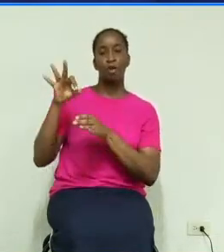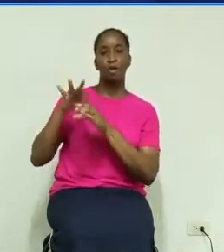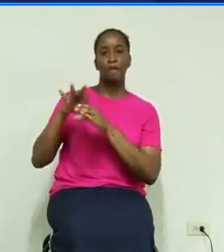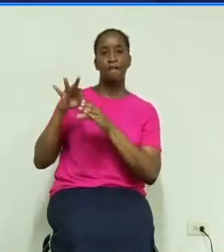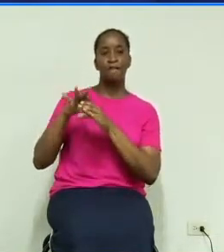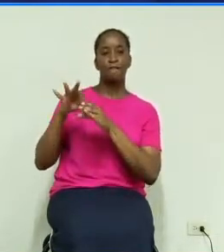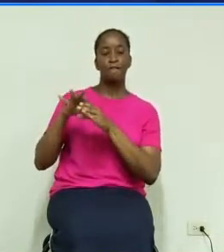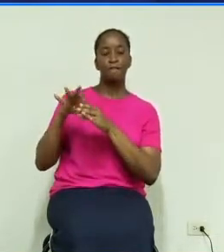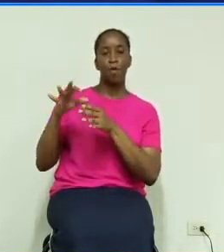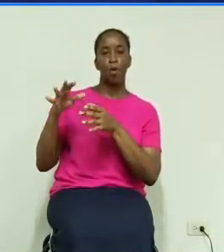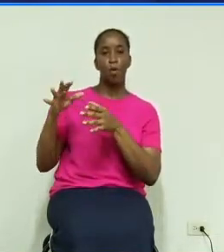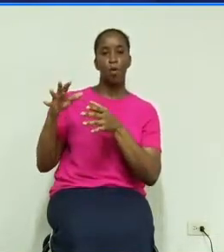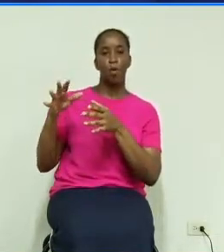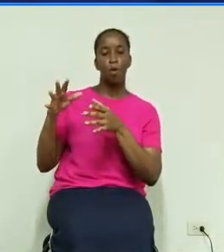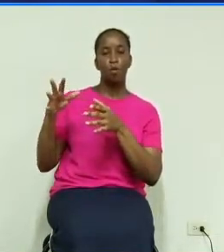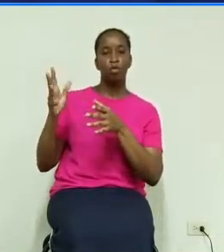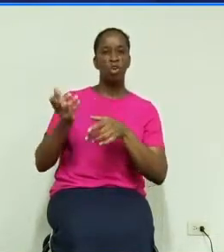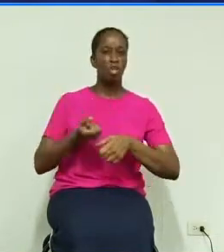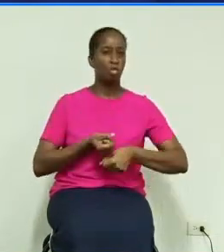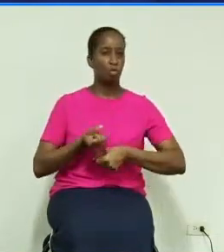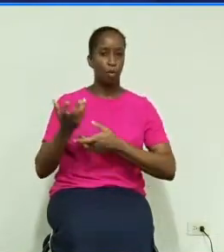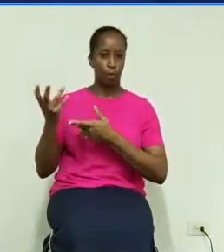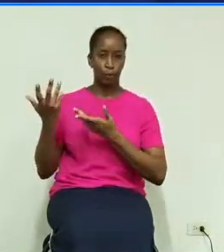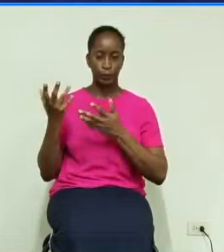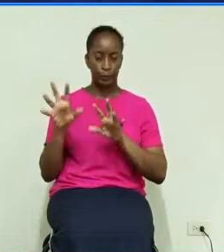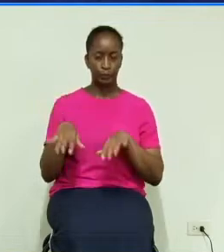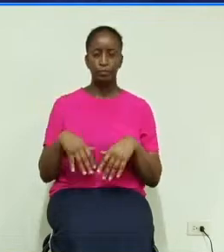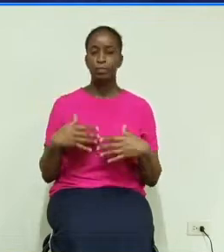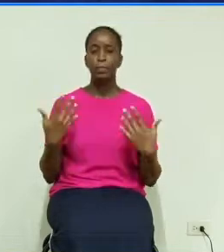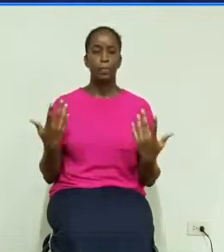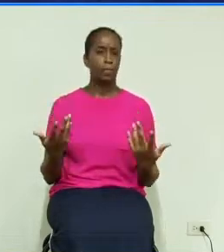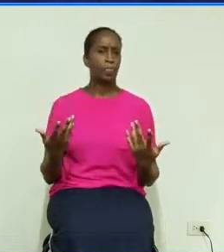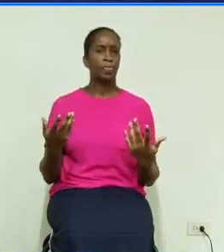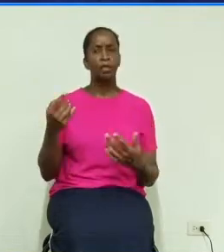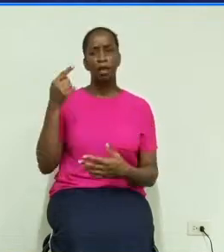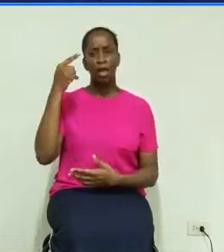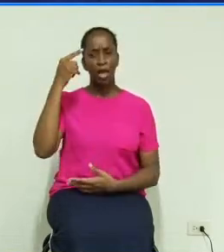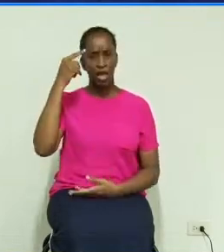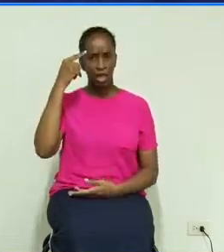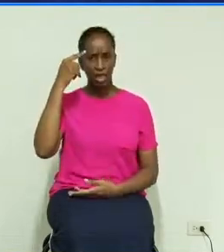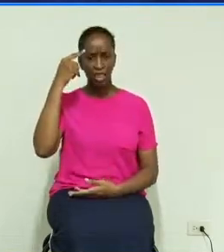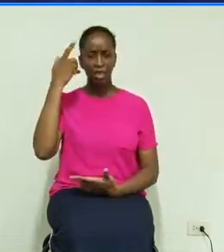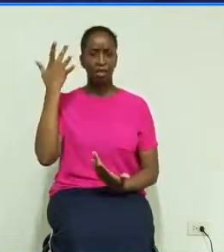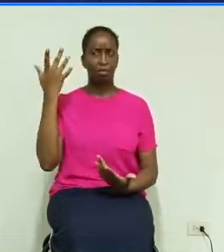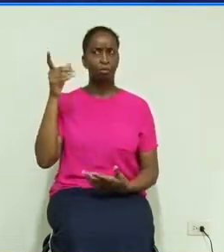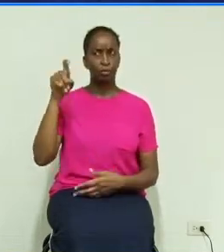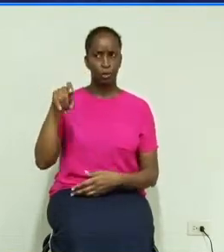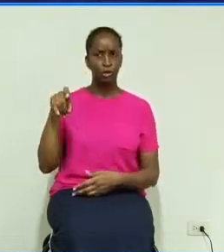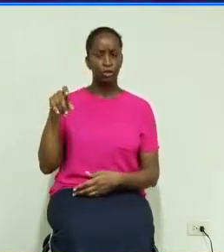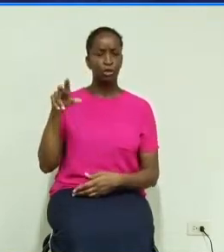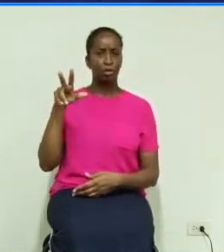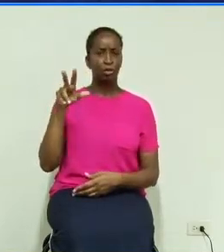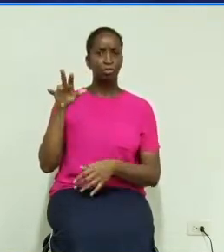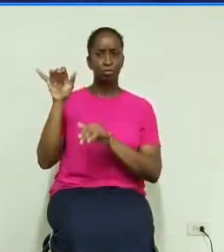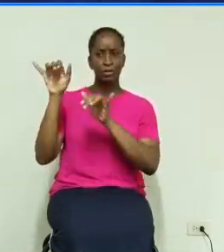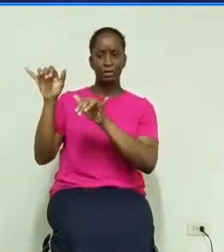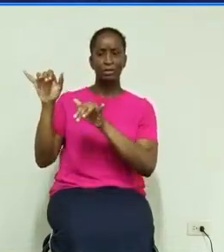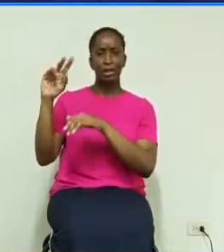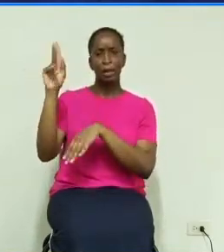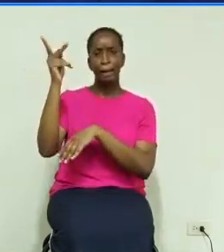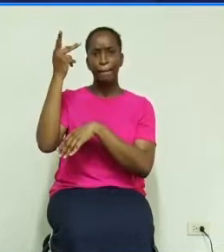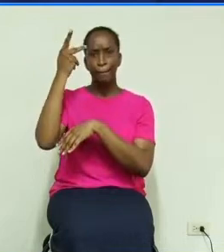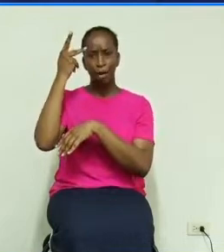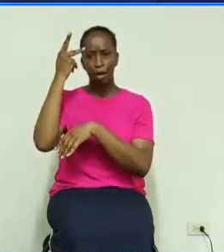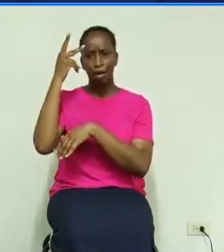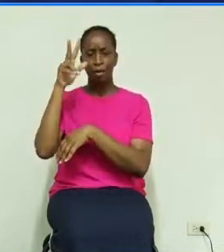Parliament. 30 is an even number. If both parties were to get 15 seats, who would make the